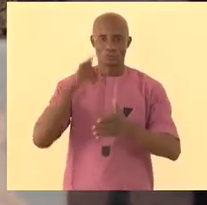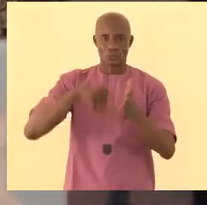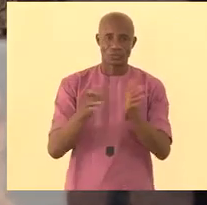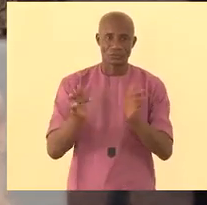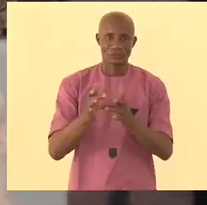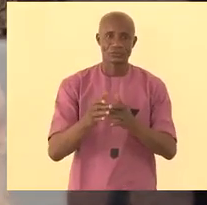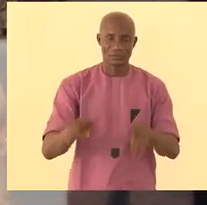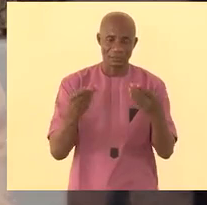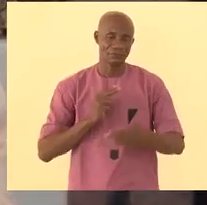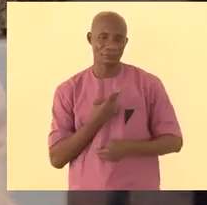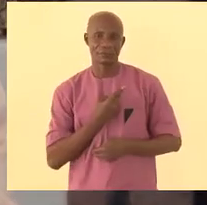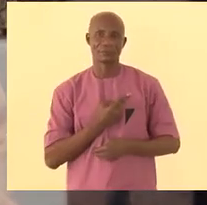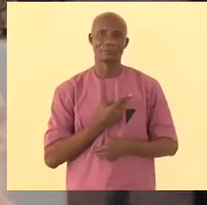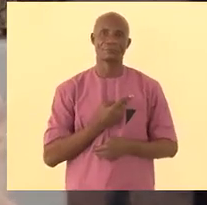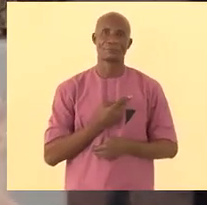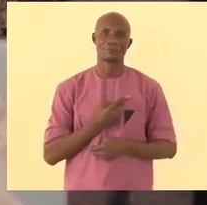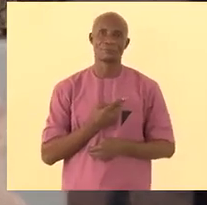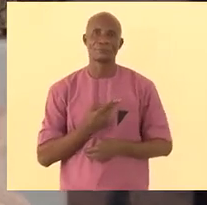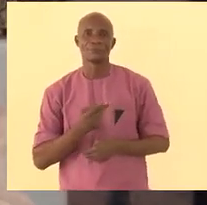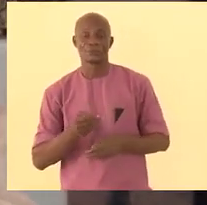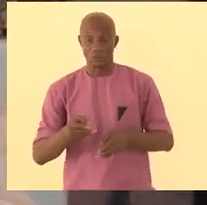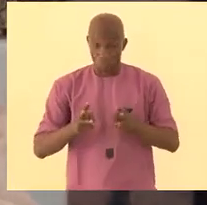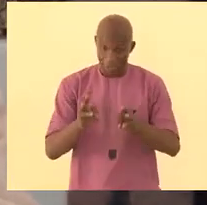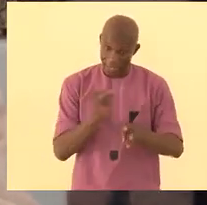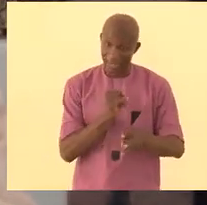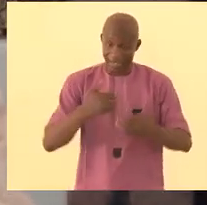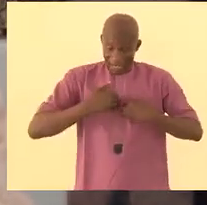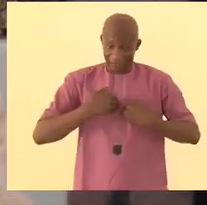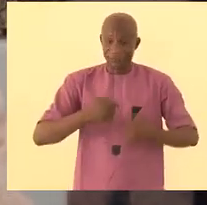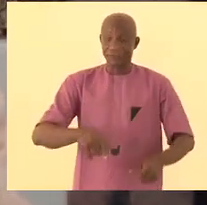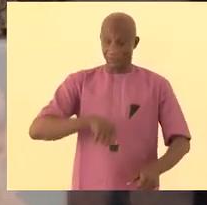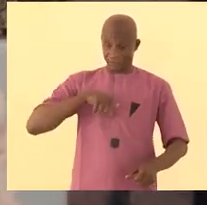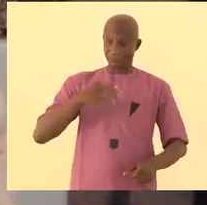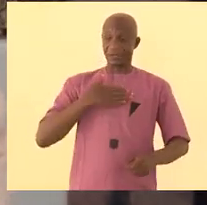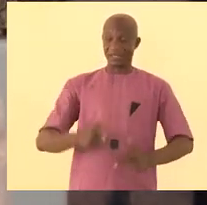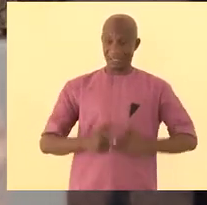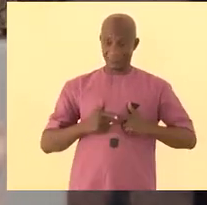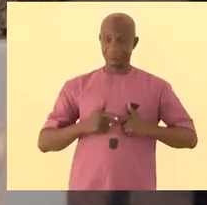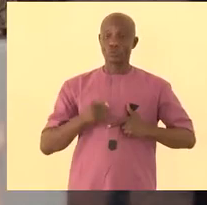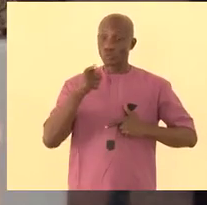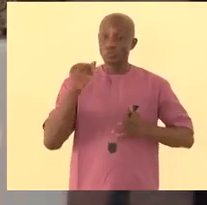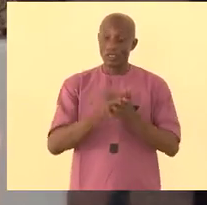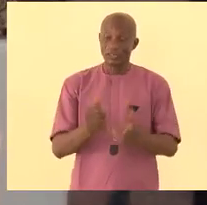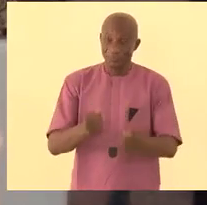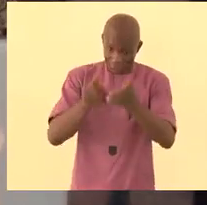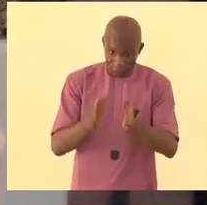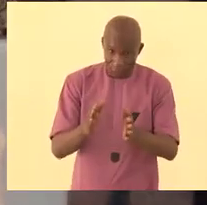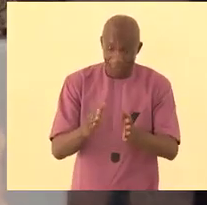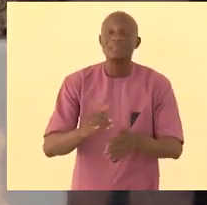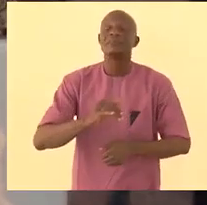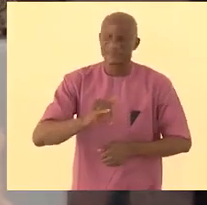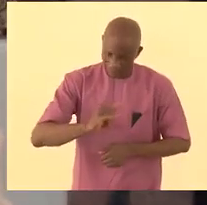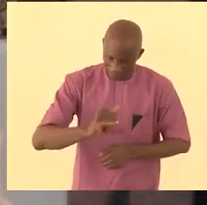And what Jesus did was, the same way I have lived my life, you who want to be followers of mine must live that